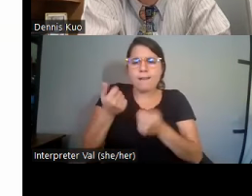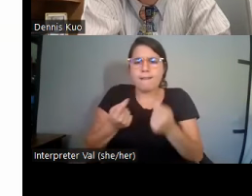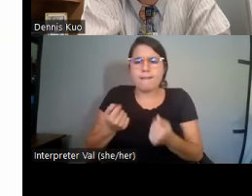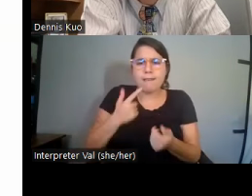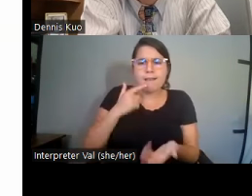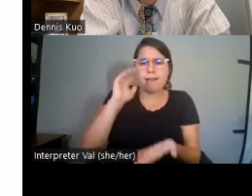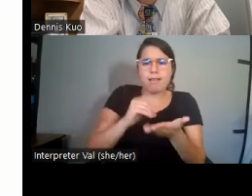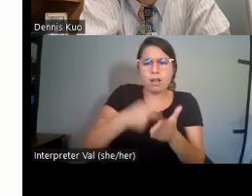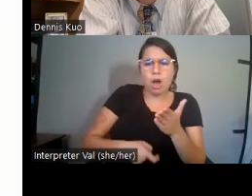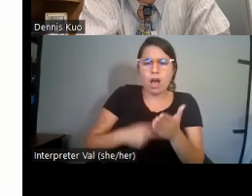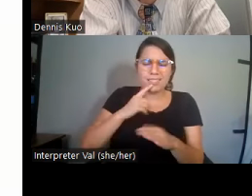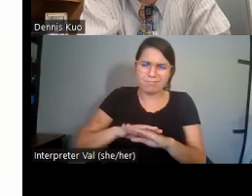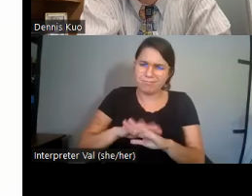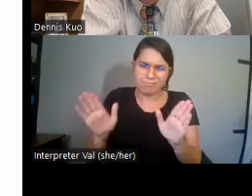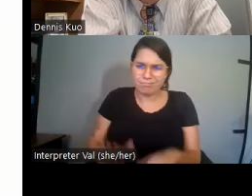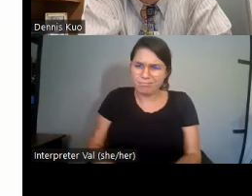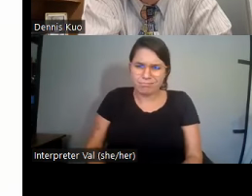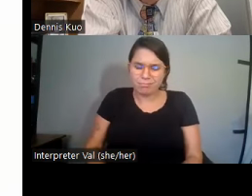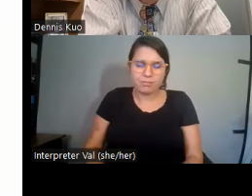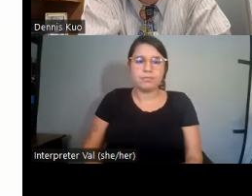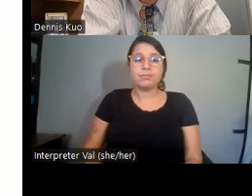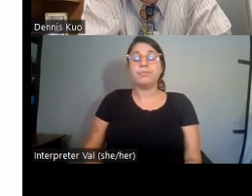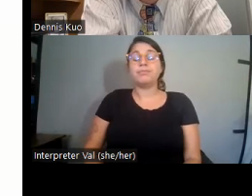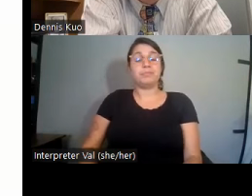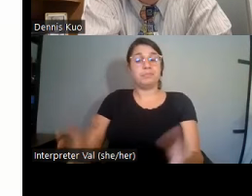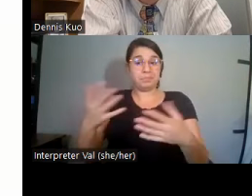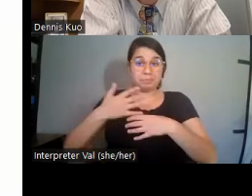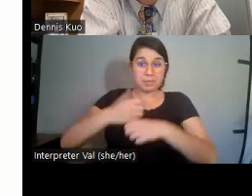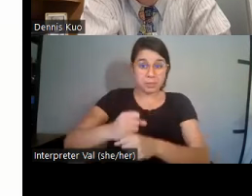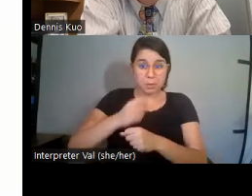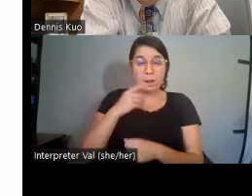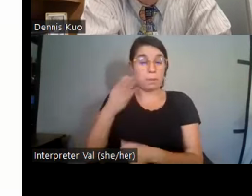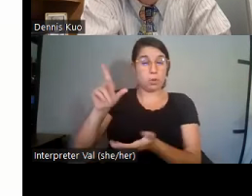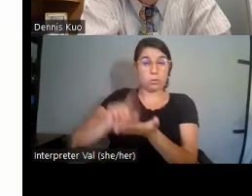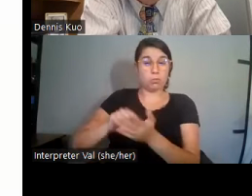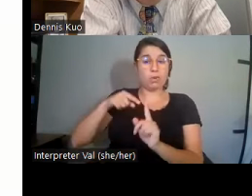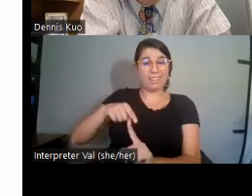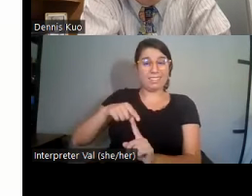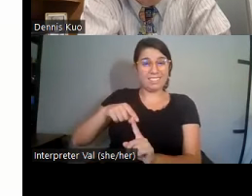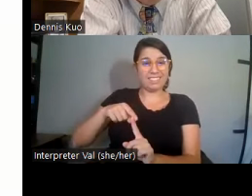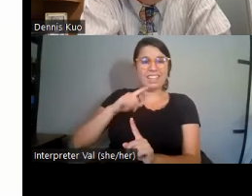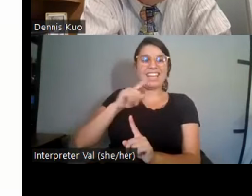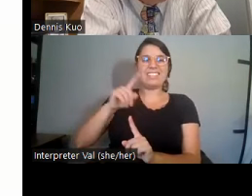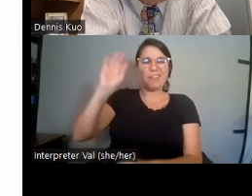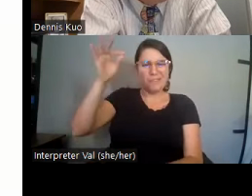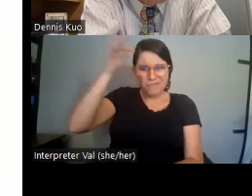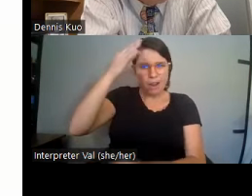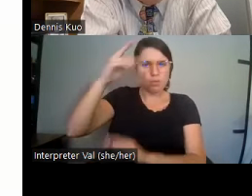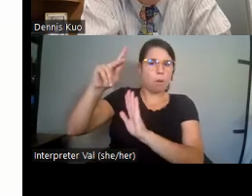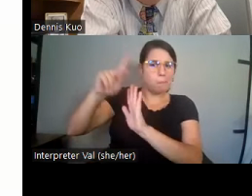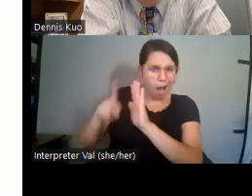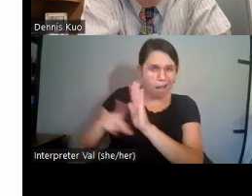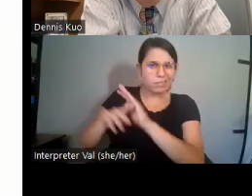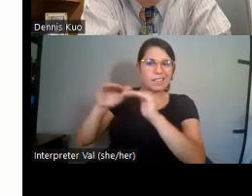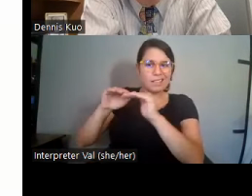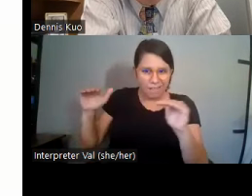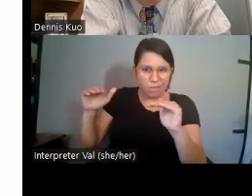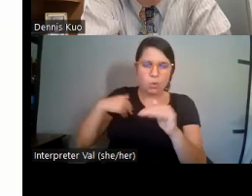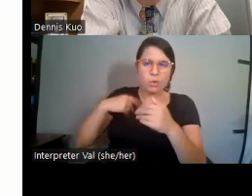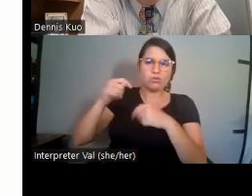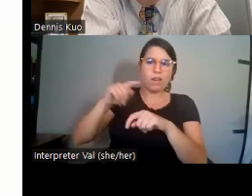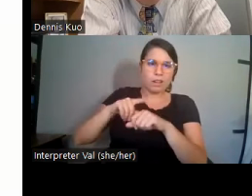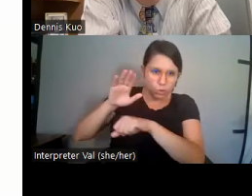So in summary, what's new with the blueprint is that it is a call at the federal policy level and to